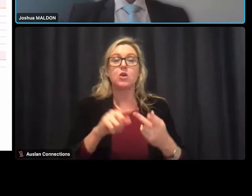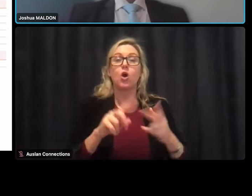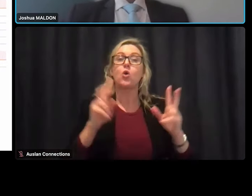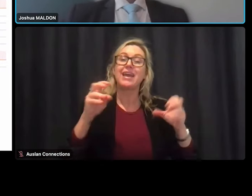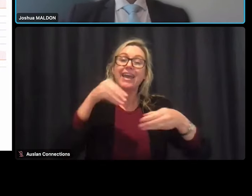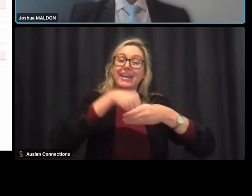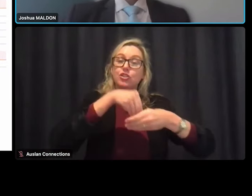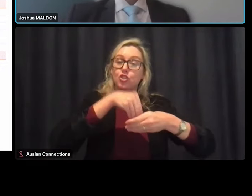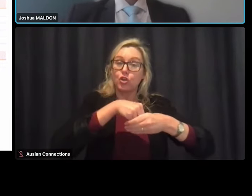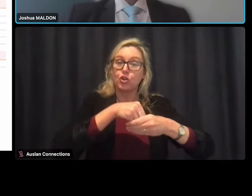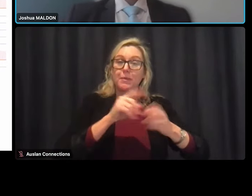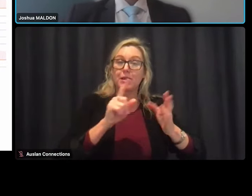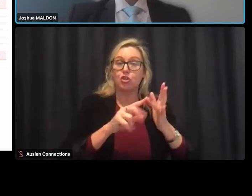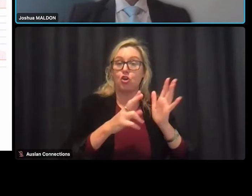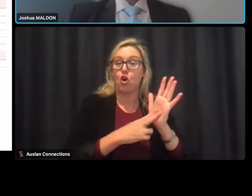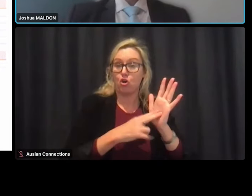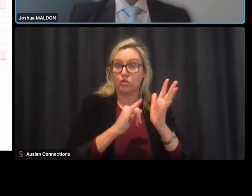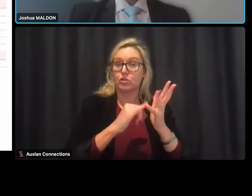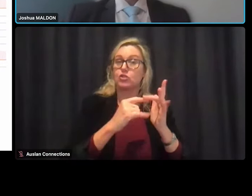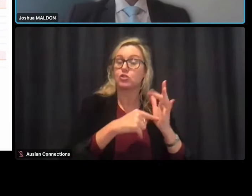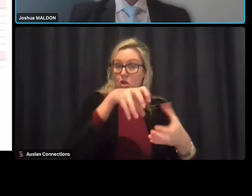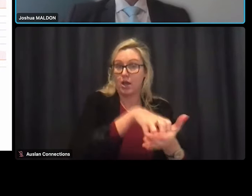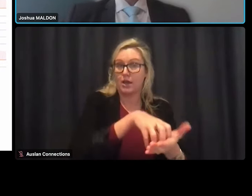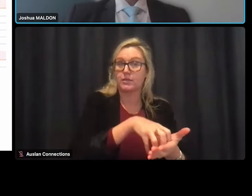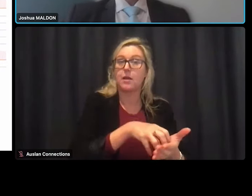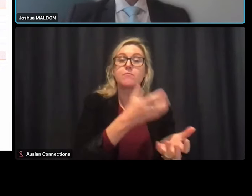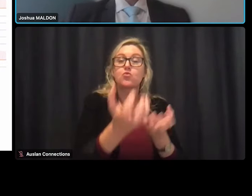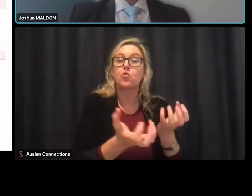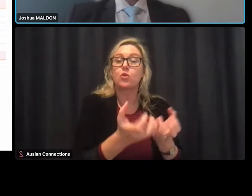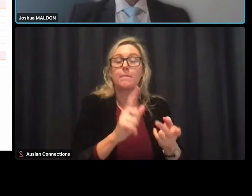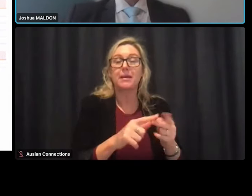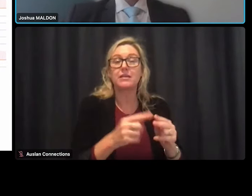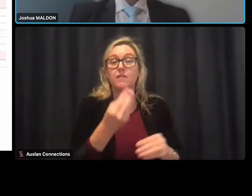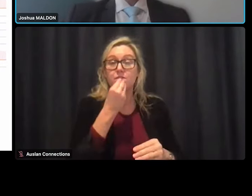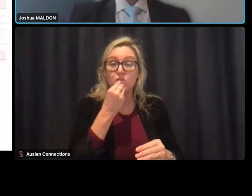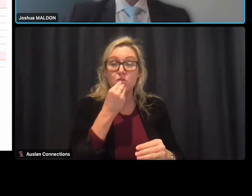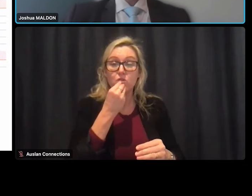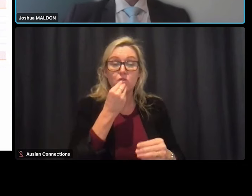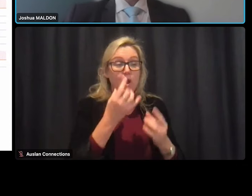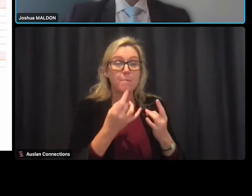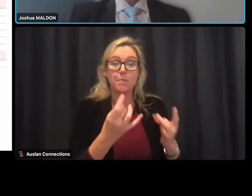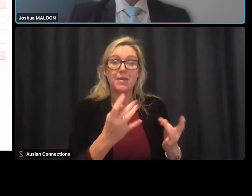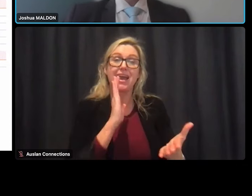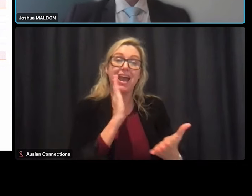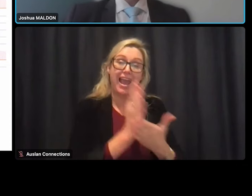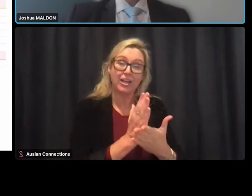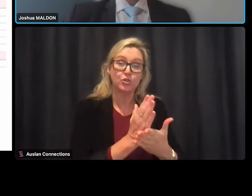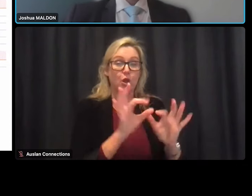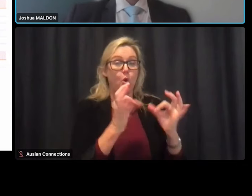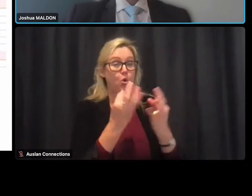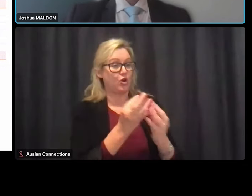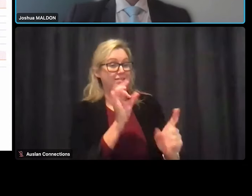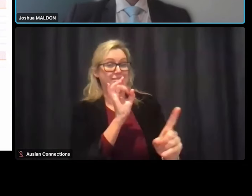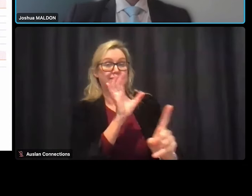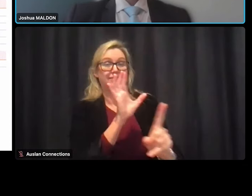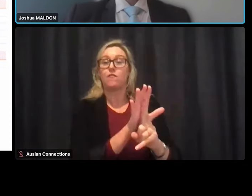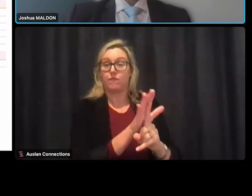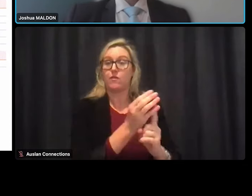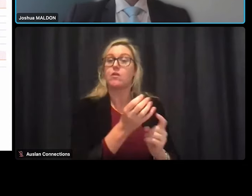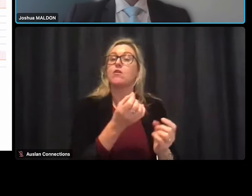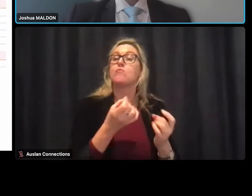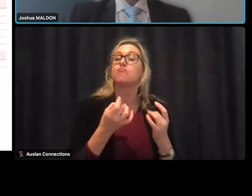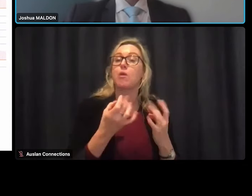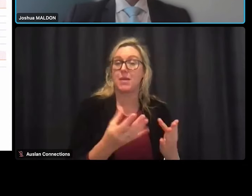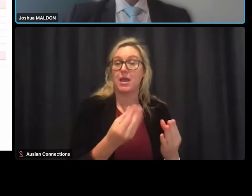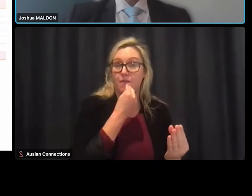catering on-site, this relates to instances where meal preparation is done on-site by the organisation. Internal